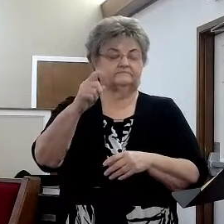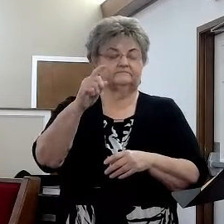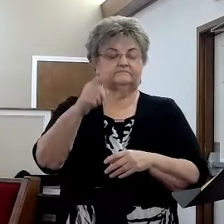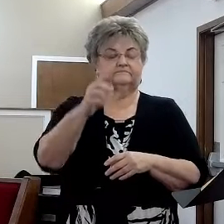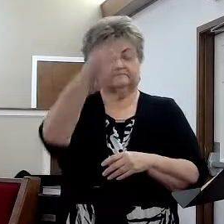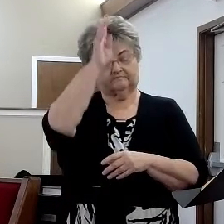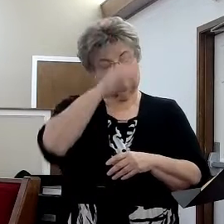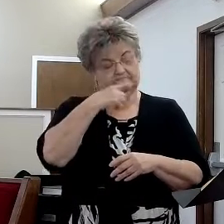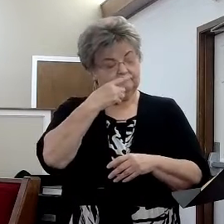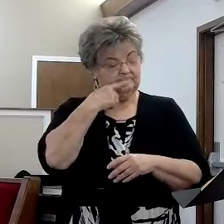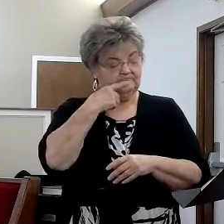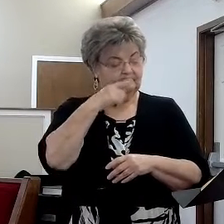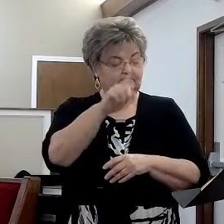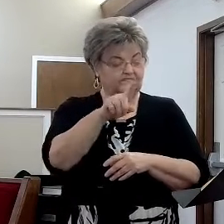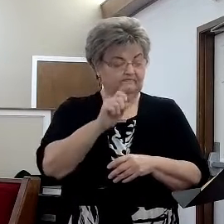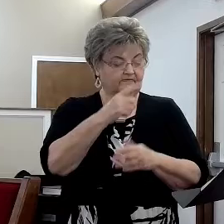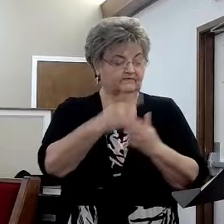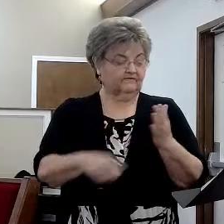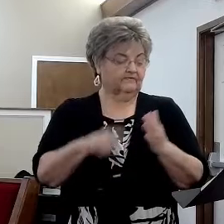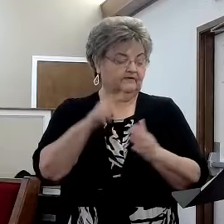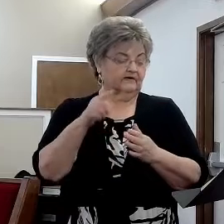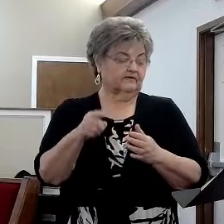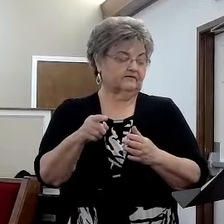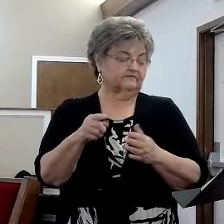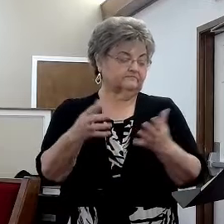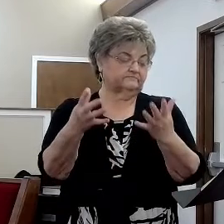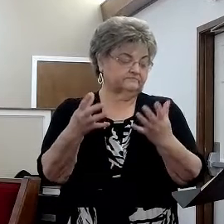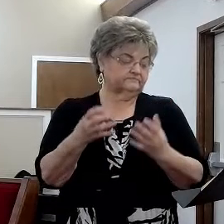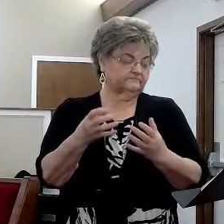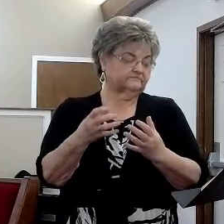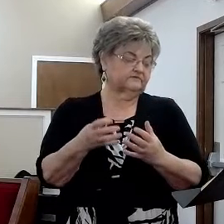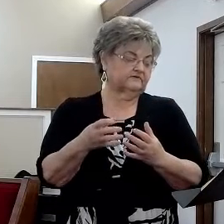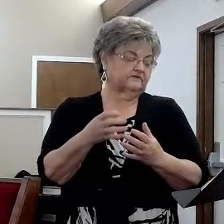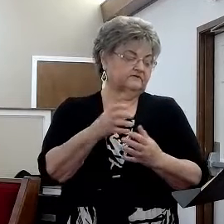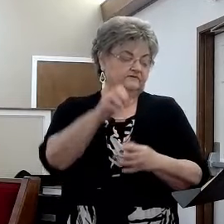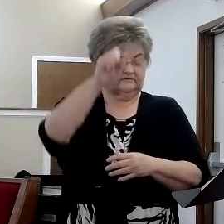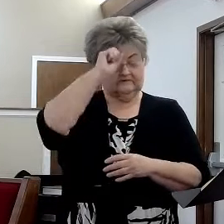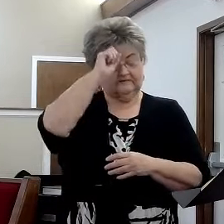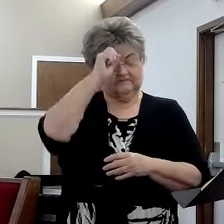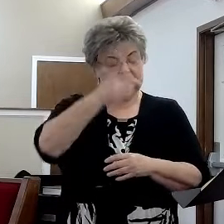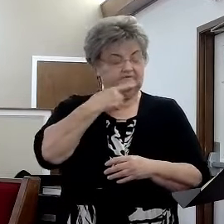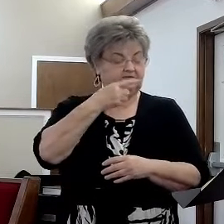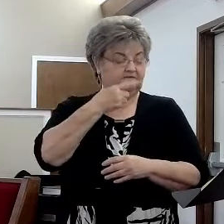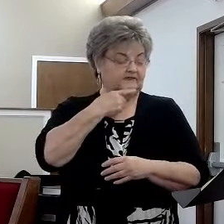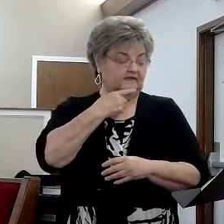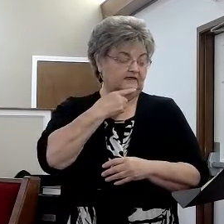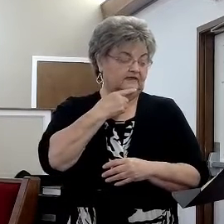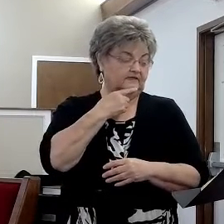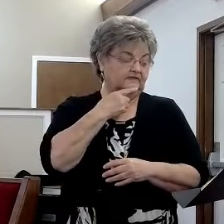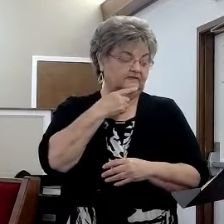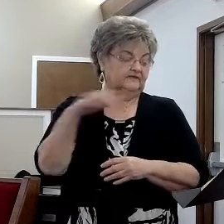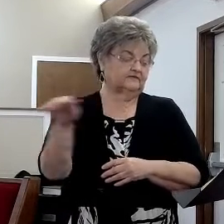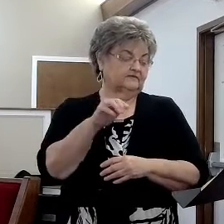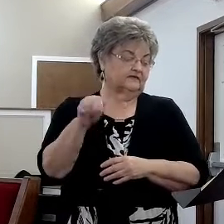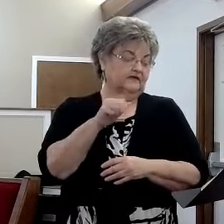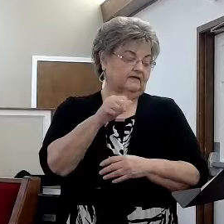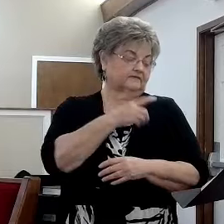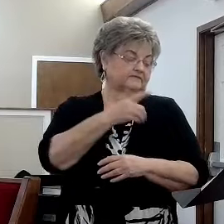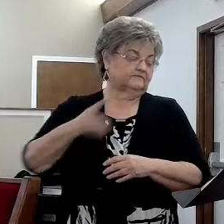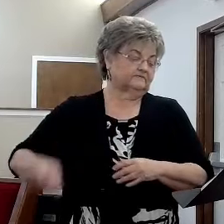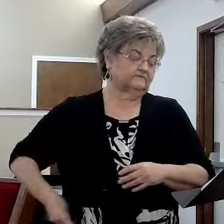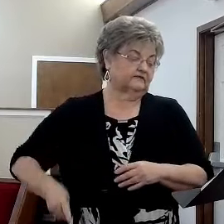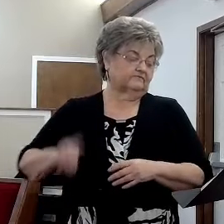showed unto thy servant David my father great mercy, according as he walked before thee in truth, and in